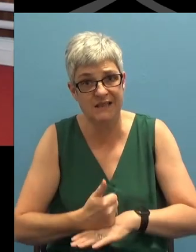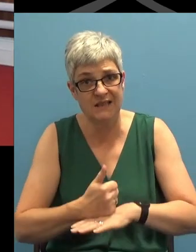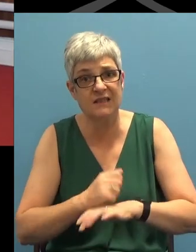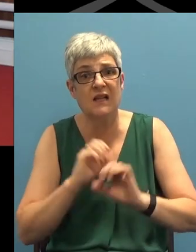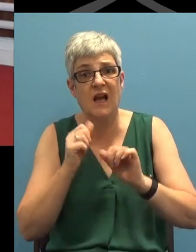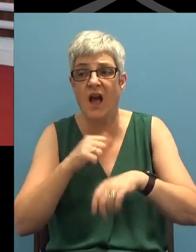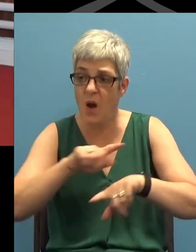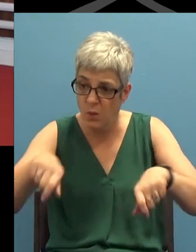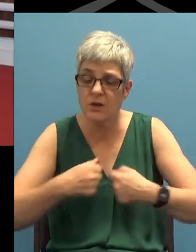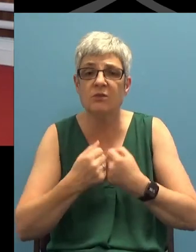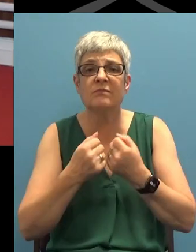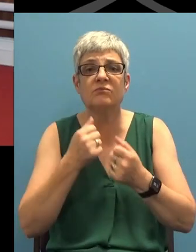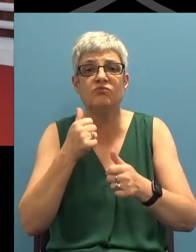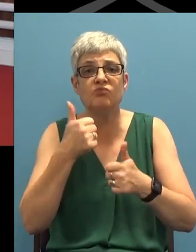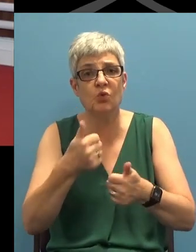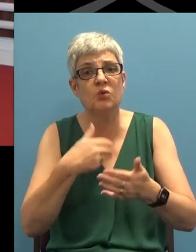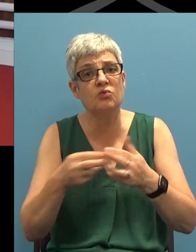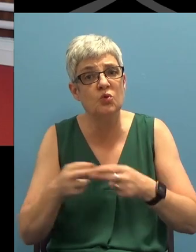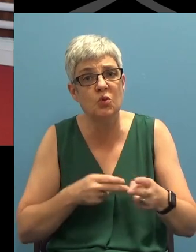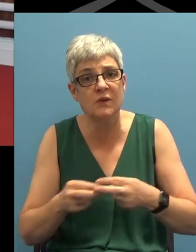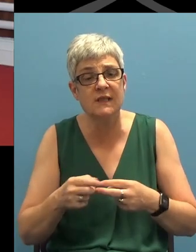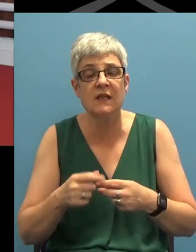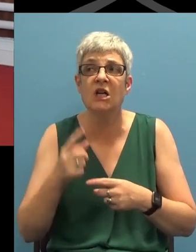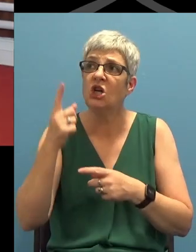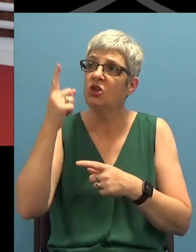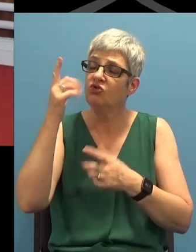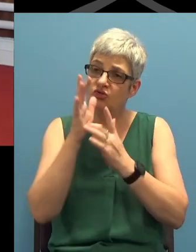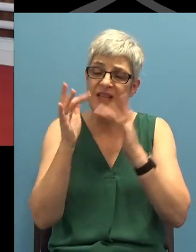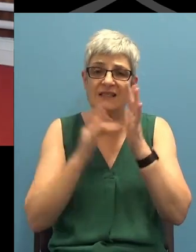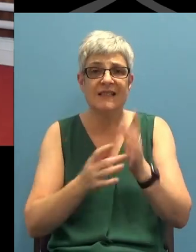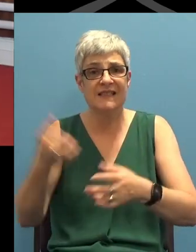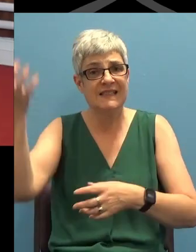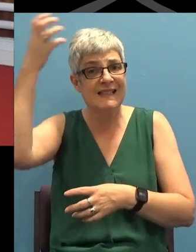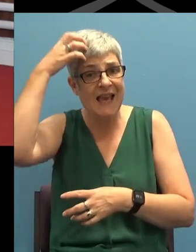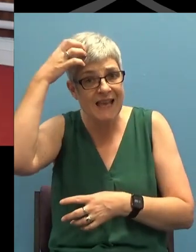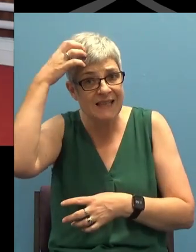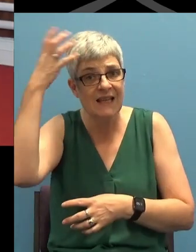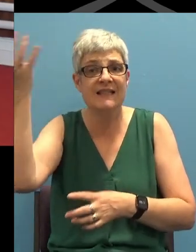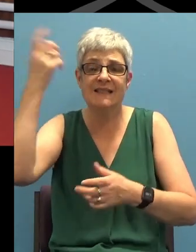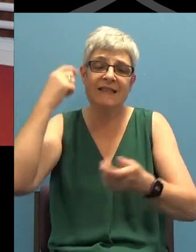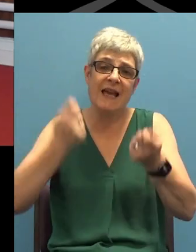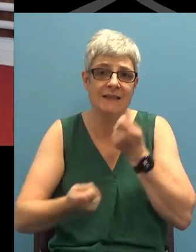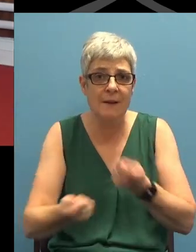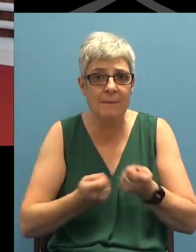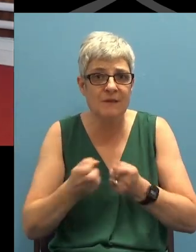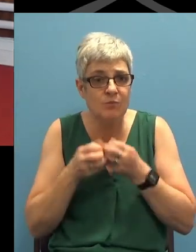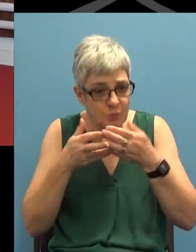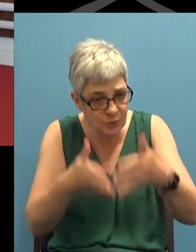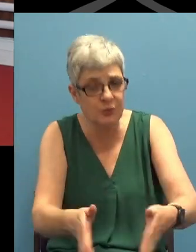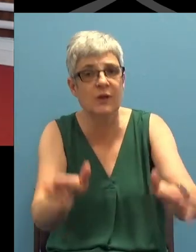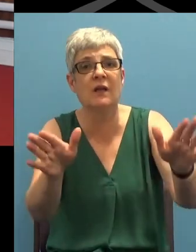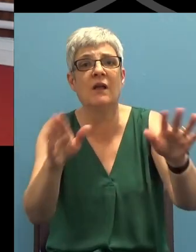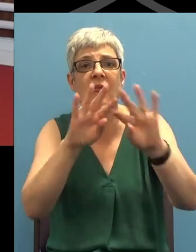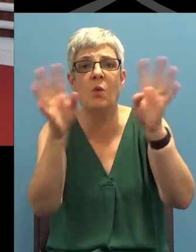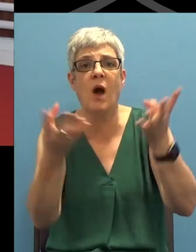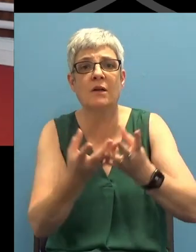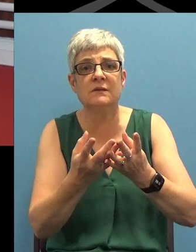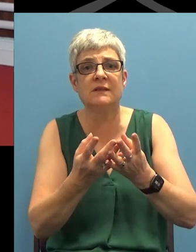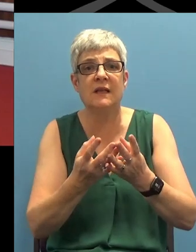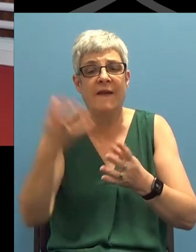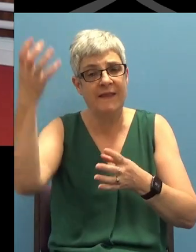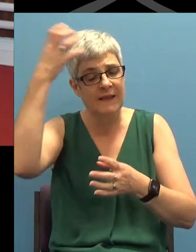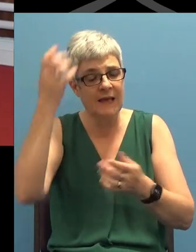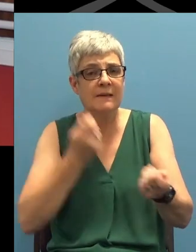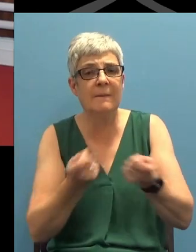news. Jesus is king, and his kingdom is breaking into the world. The king is coming again.